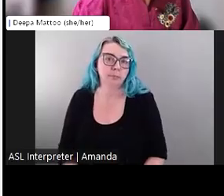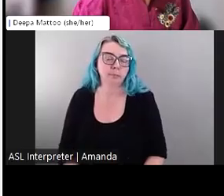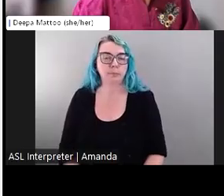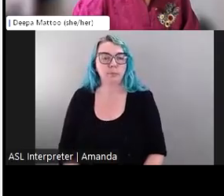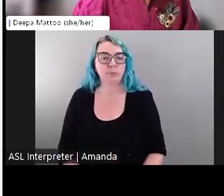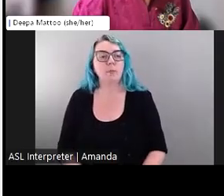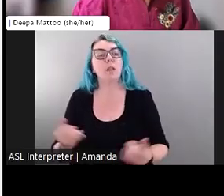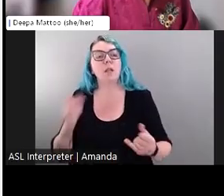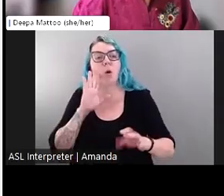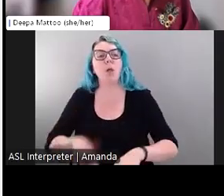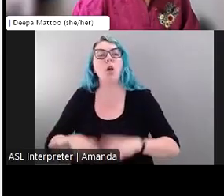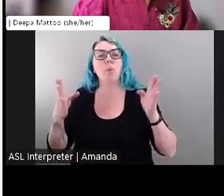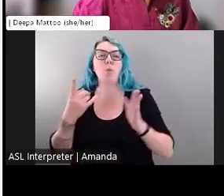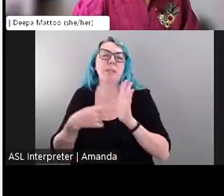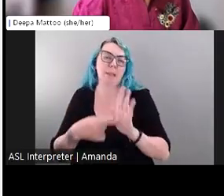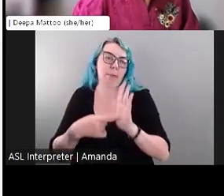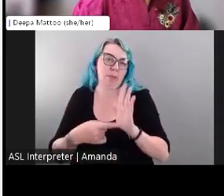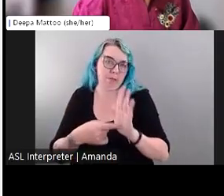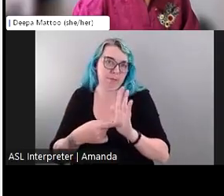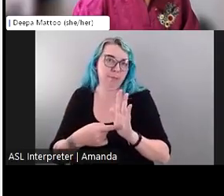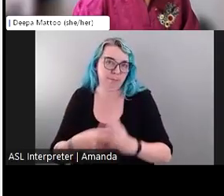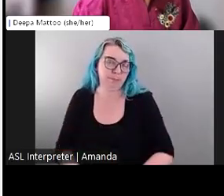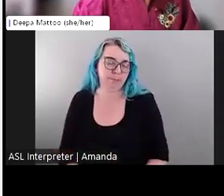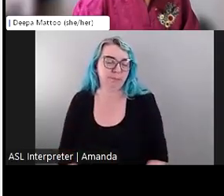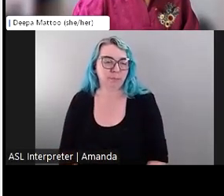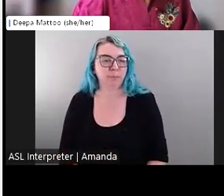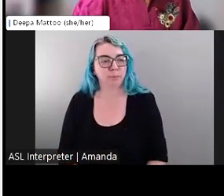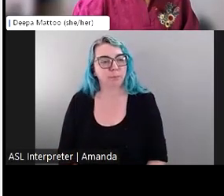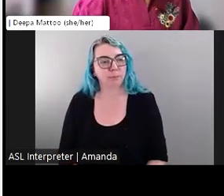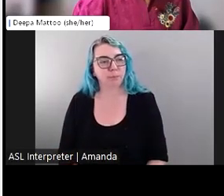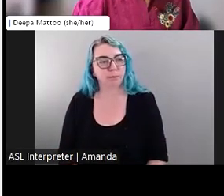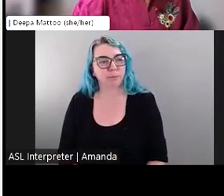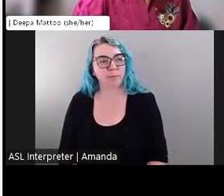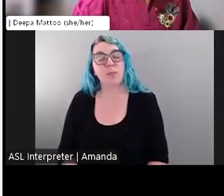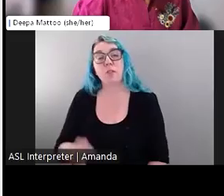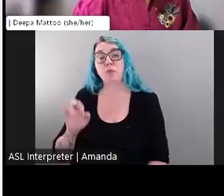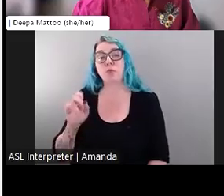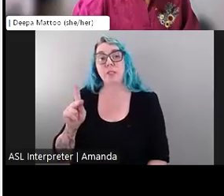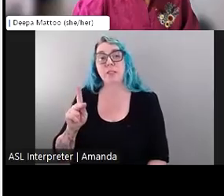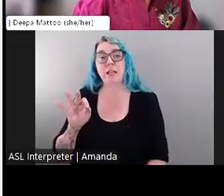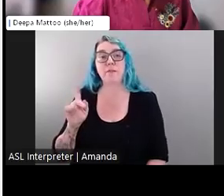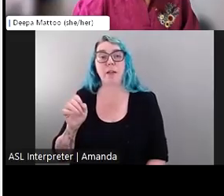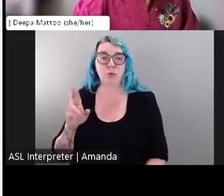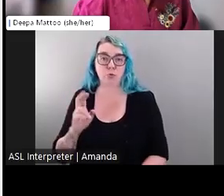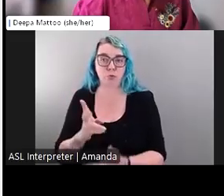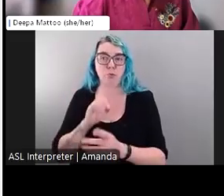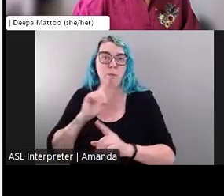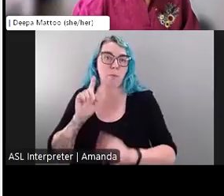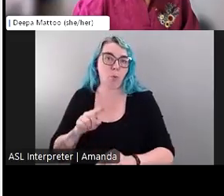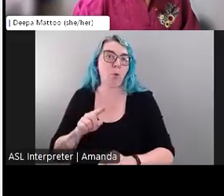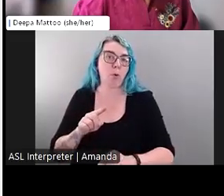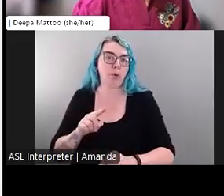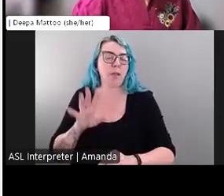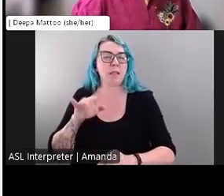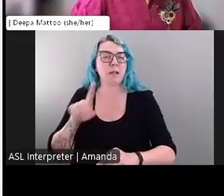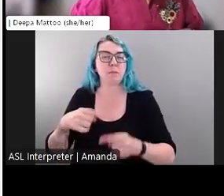sample questionnaire that I've already filled out. So the risk factor report lists the risk factors that your client is currently